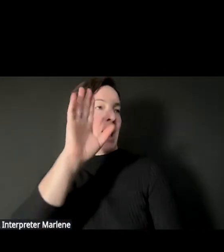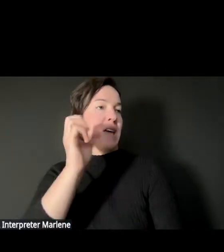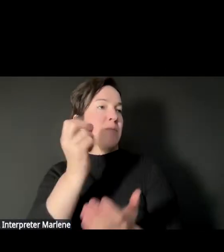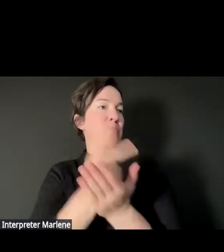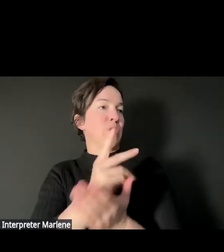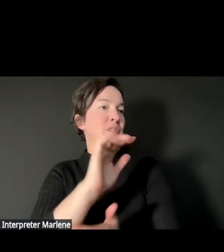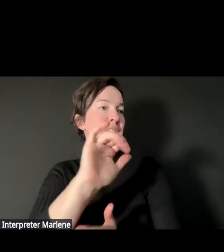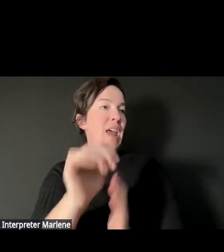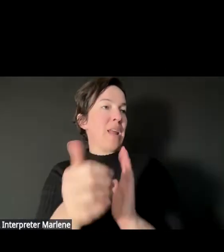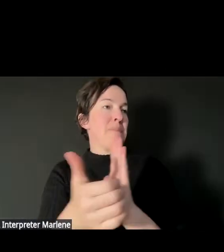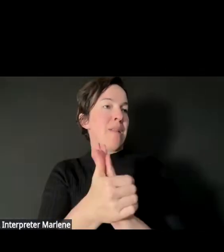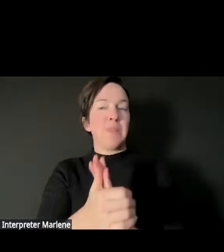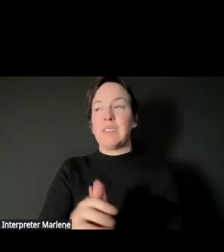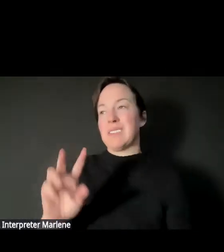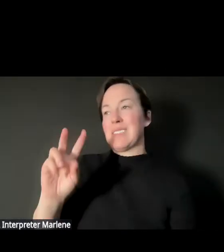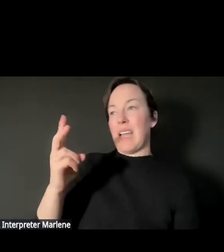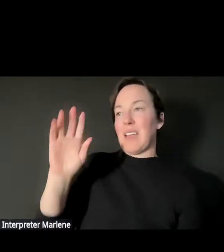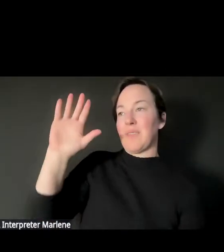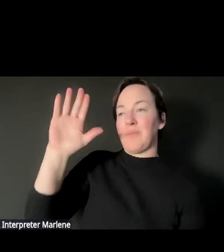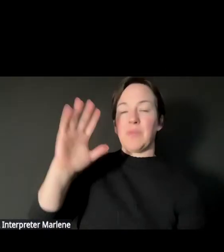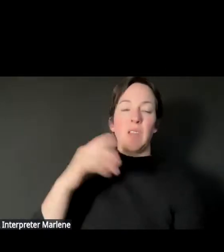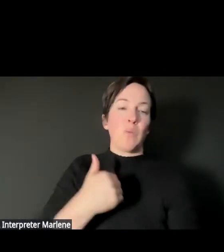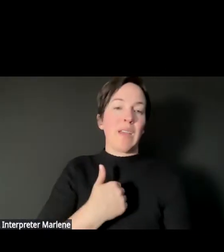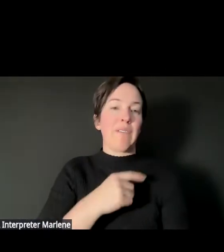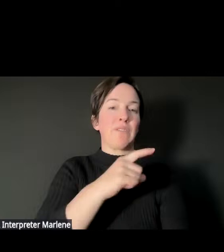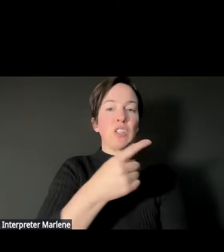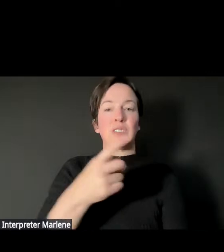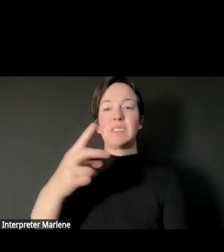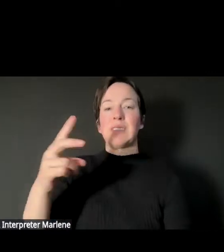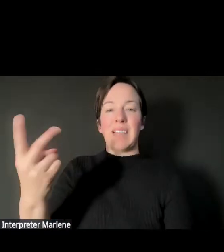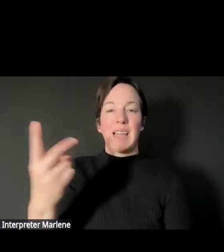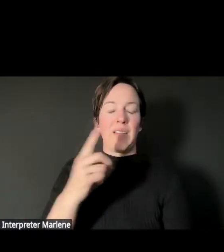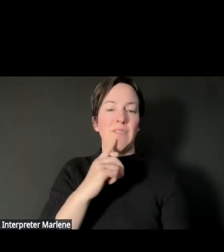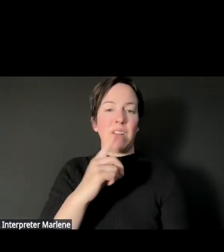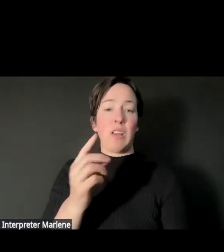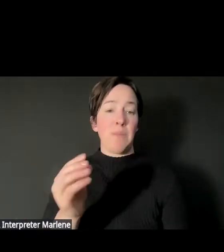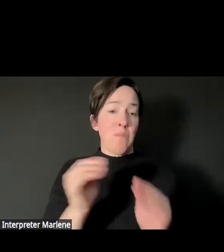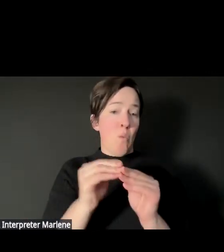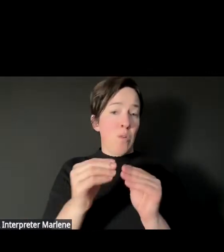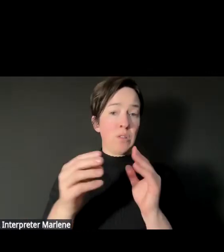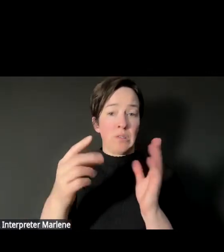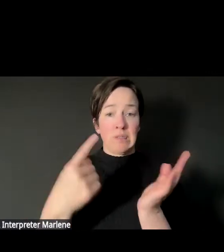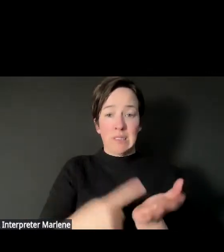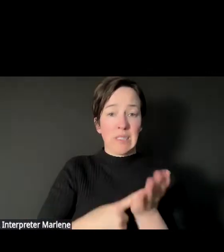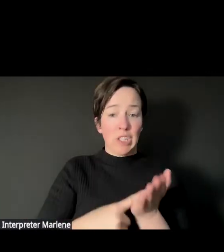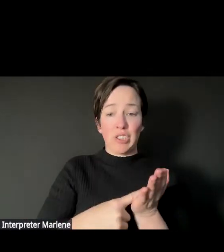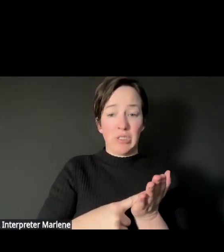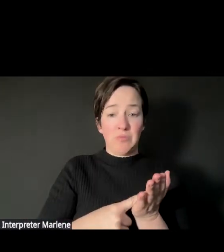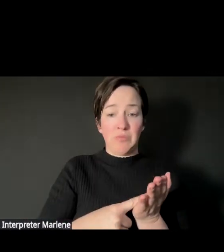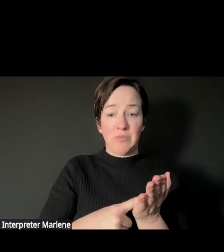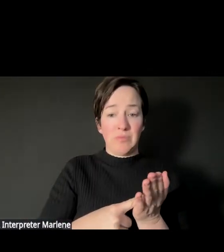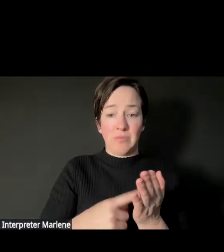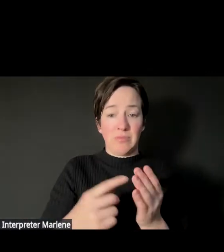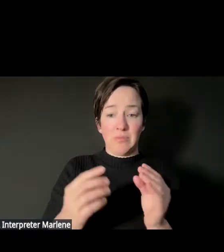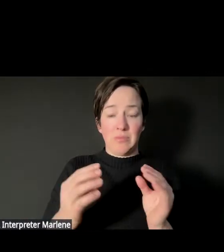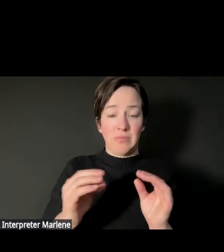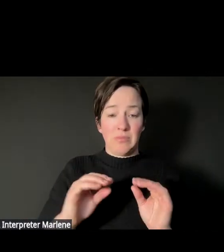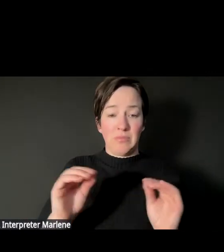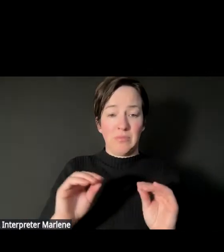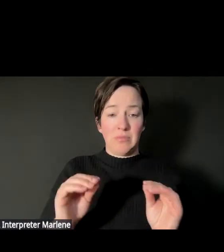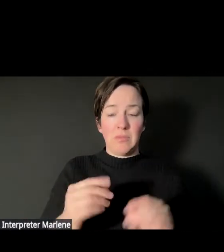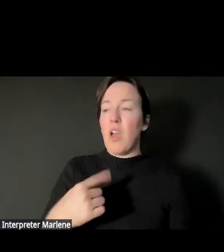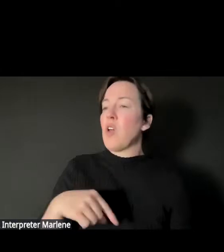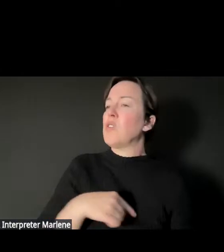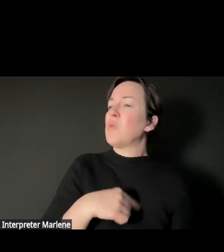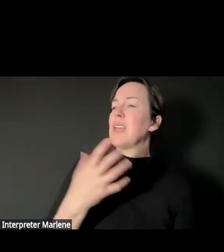amended. I second that. Okay, we have a motion and a second. Is there any board discussion? Are there any? Do we want